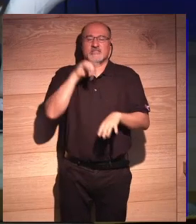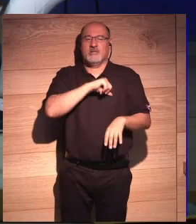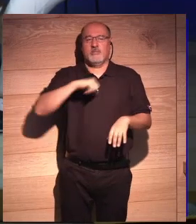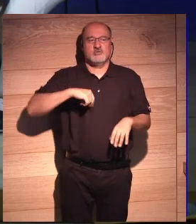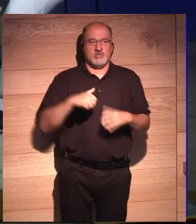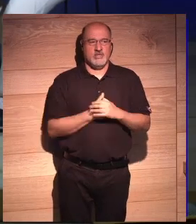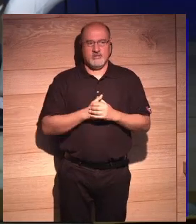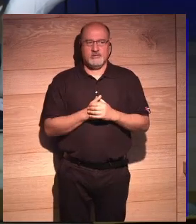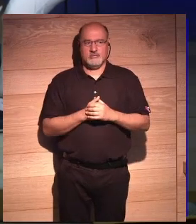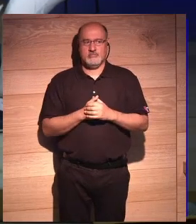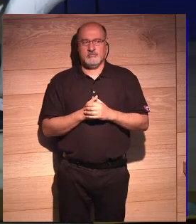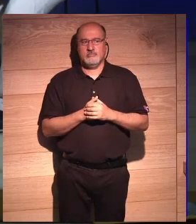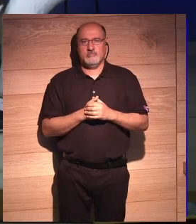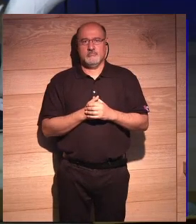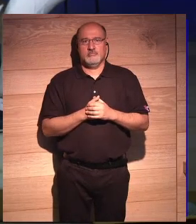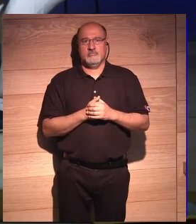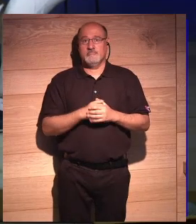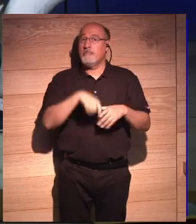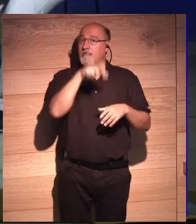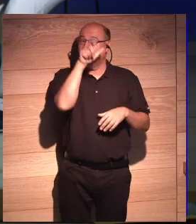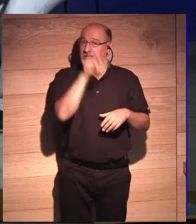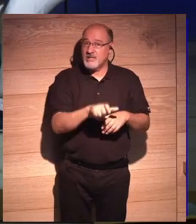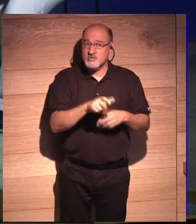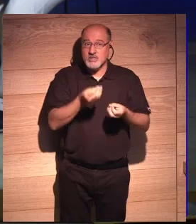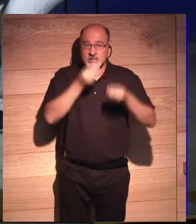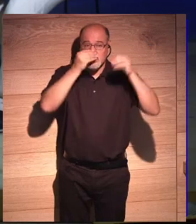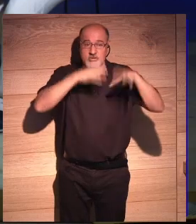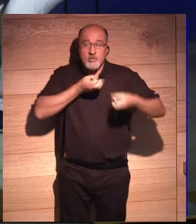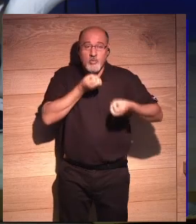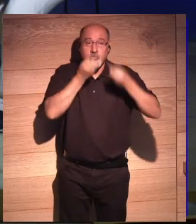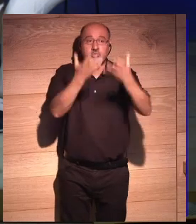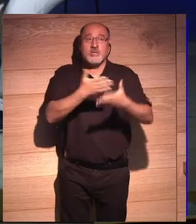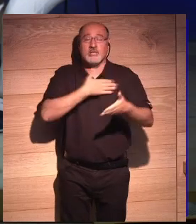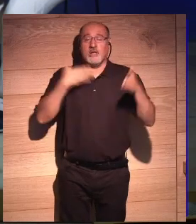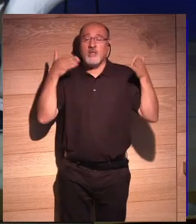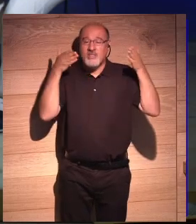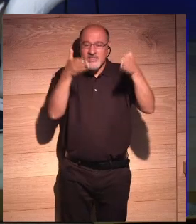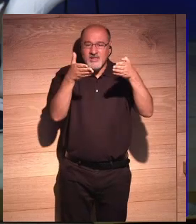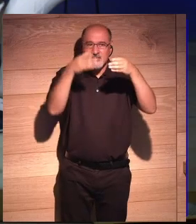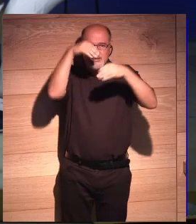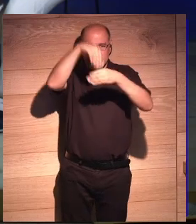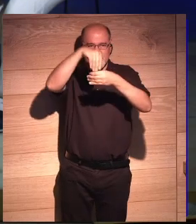course, that's my personal sensitivity. I don't think it is something exclusive to women. The